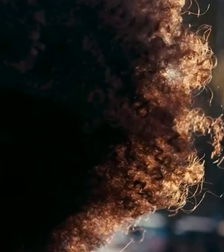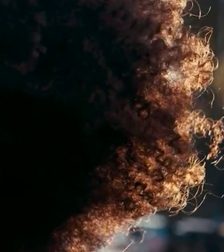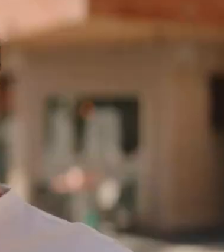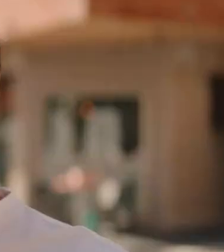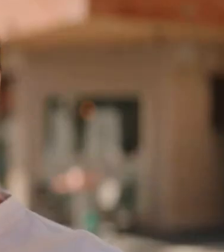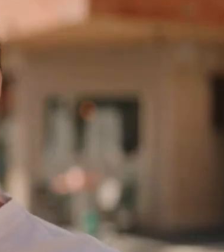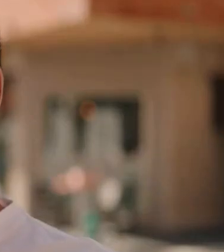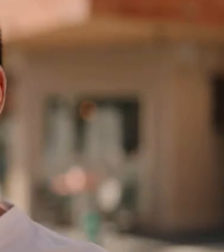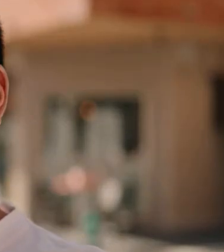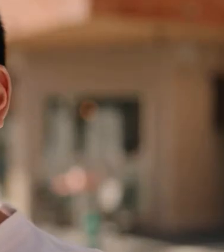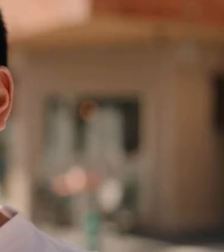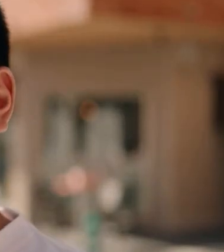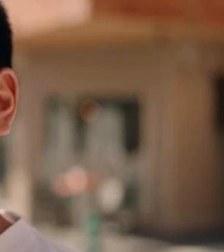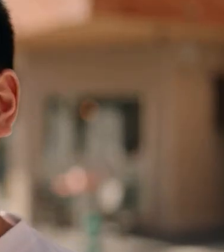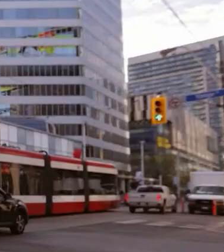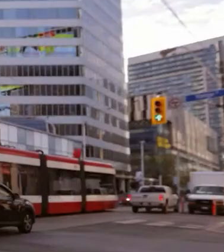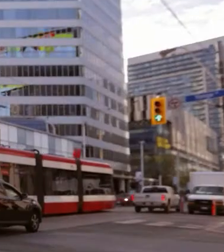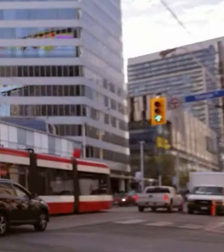inspired by the people